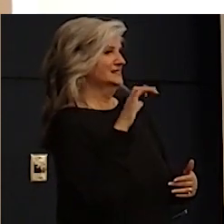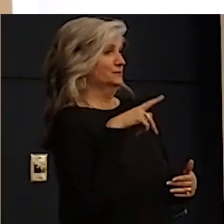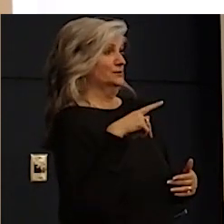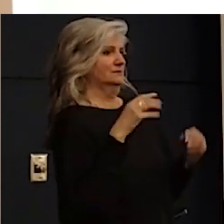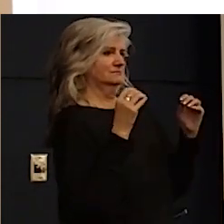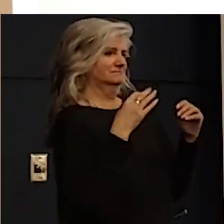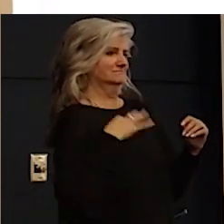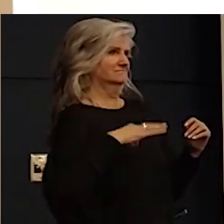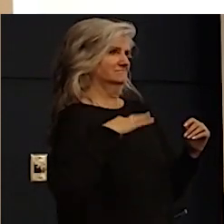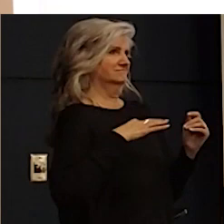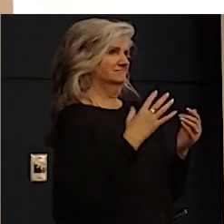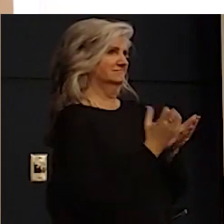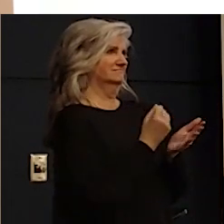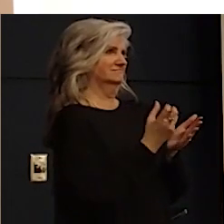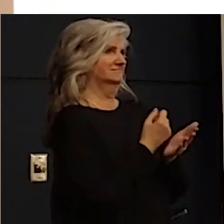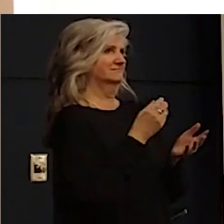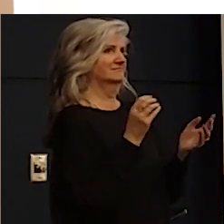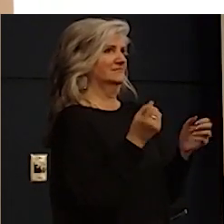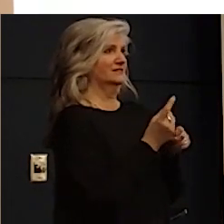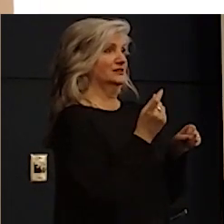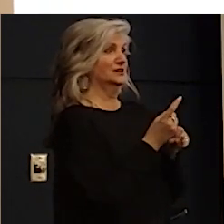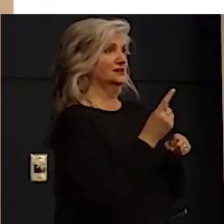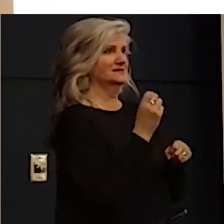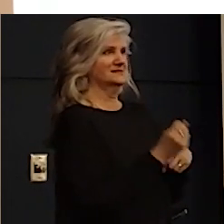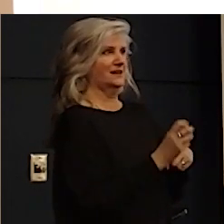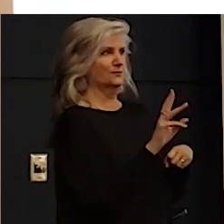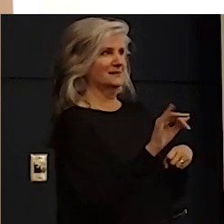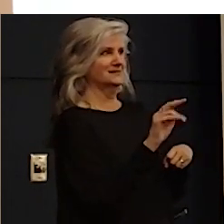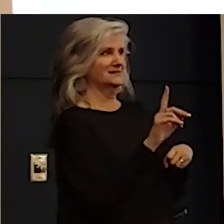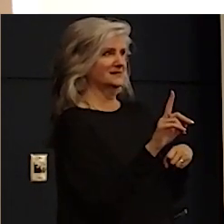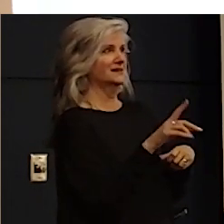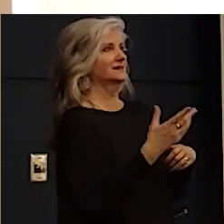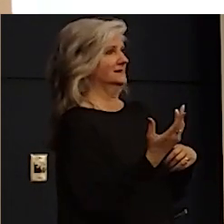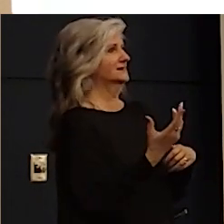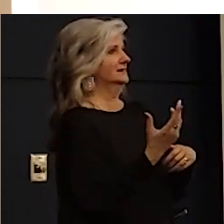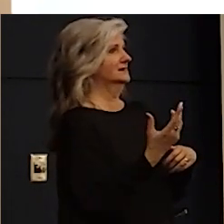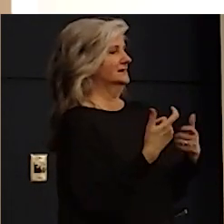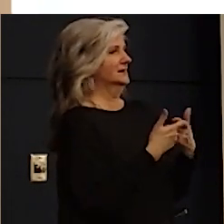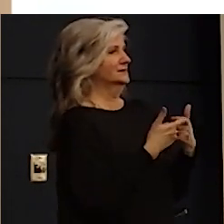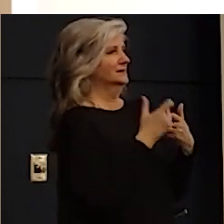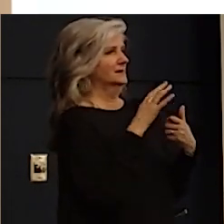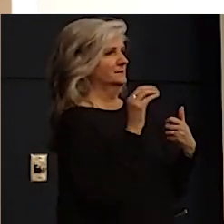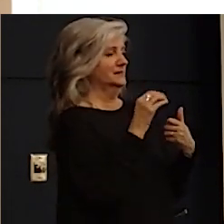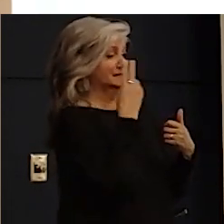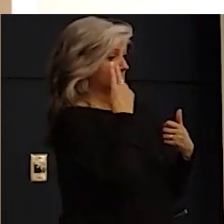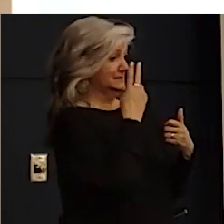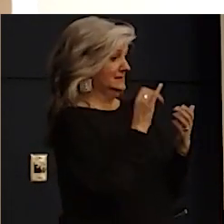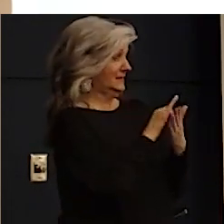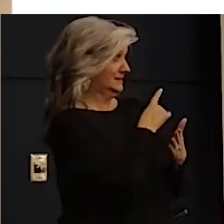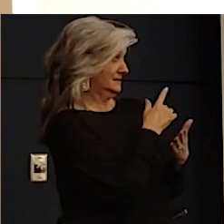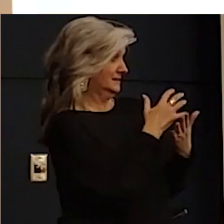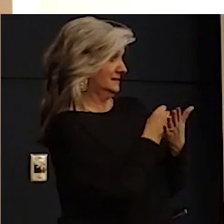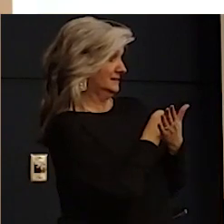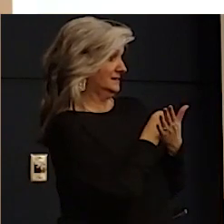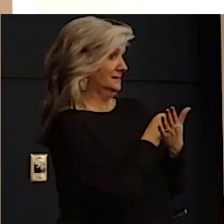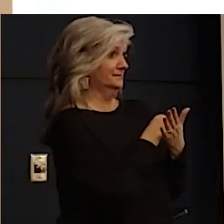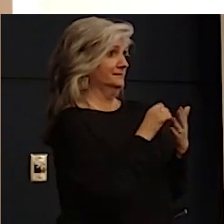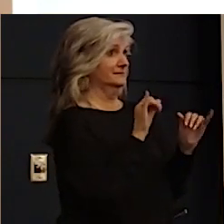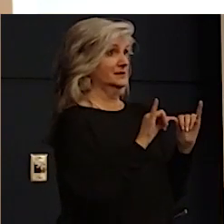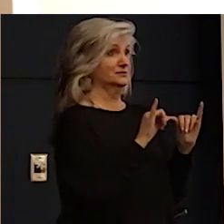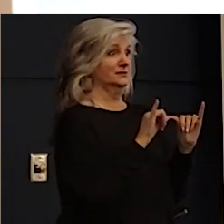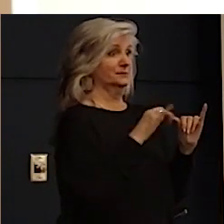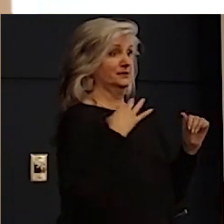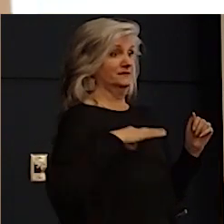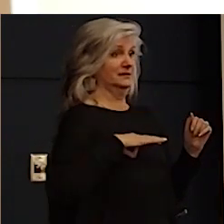profit every year here from Southwest Indiana electric customers. See, their net income, measure of profitability, has gone